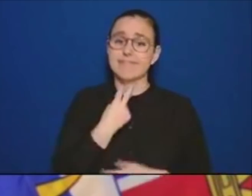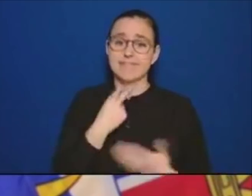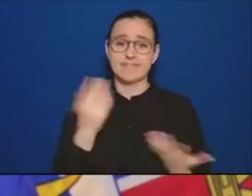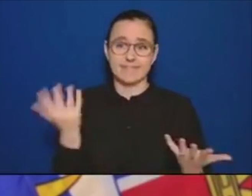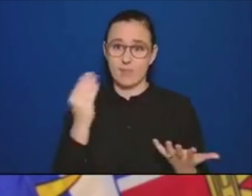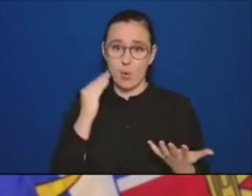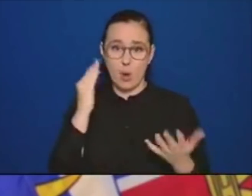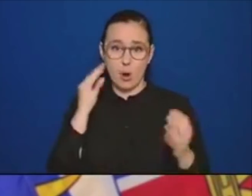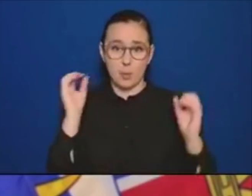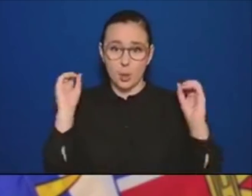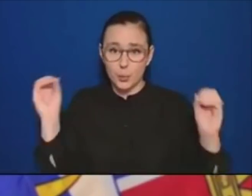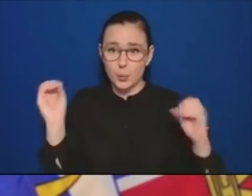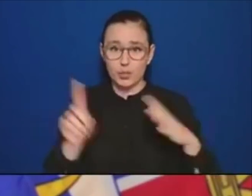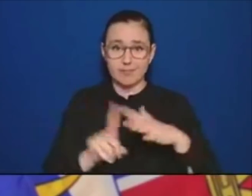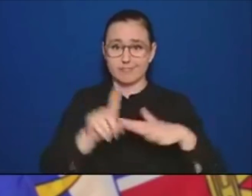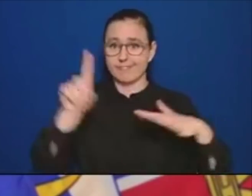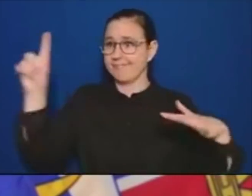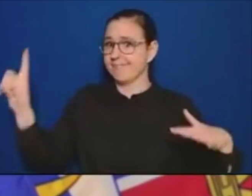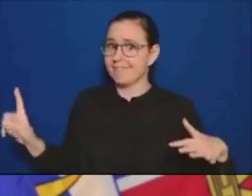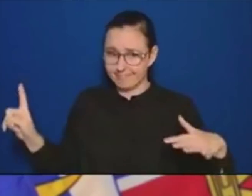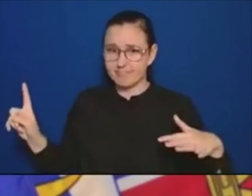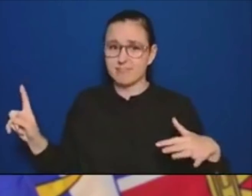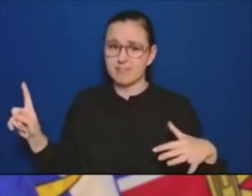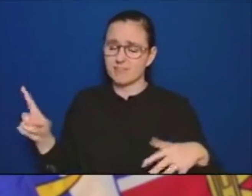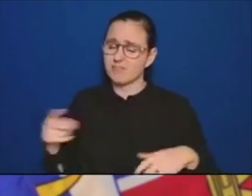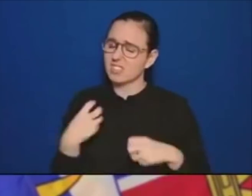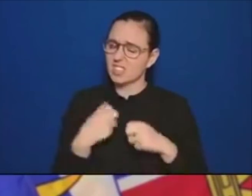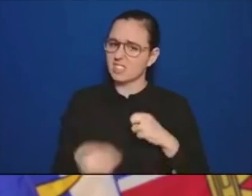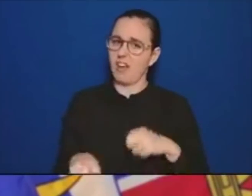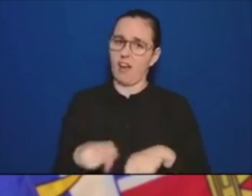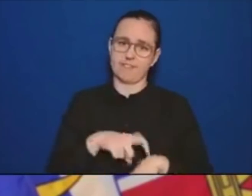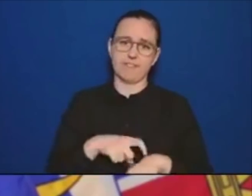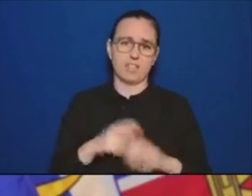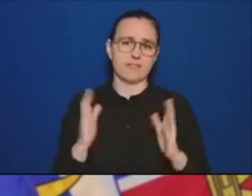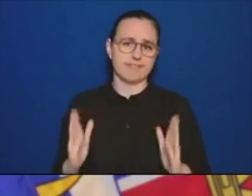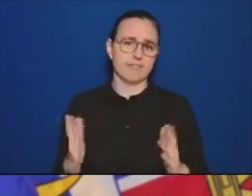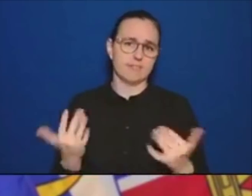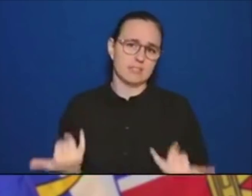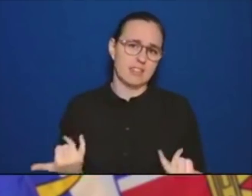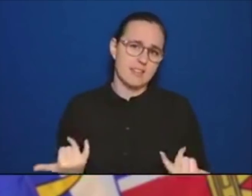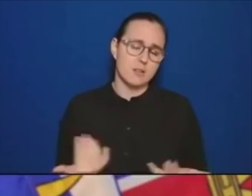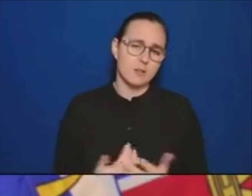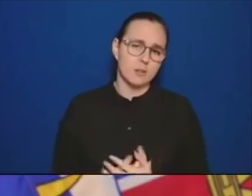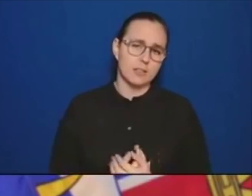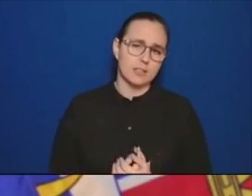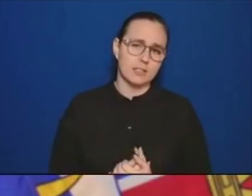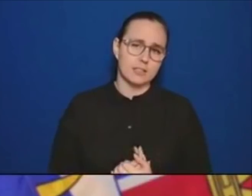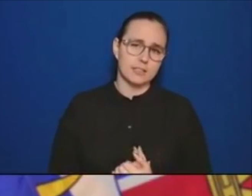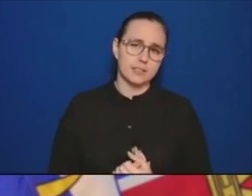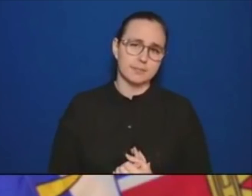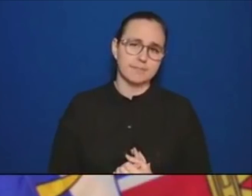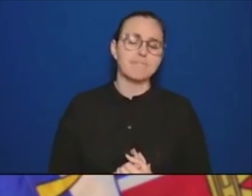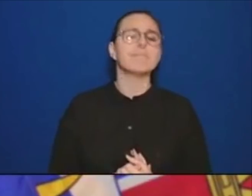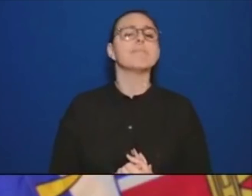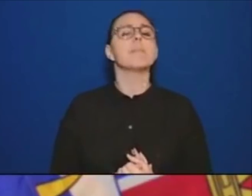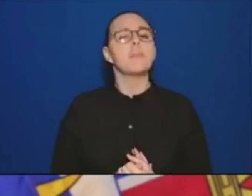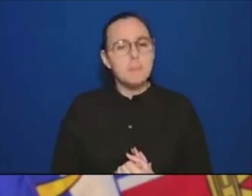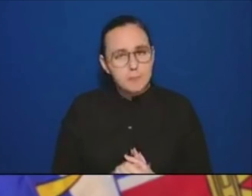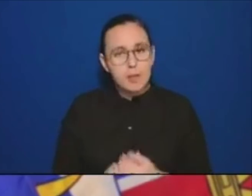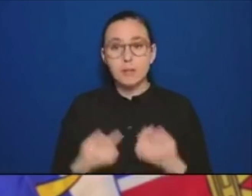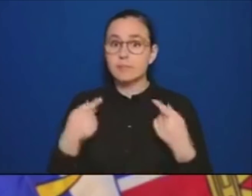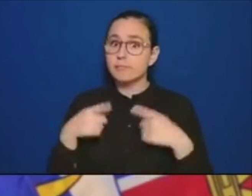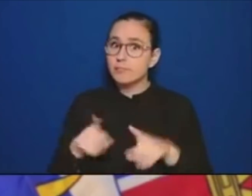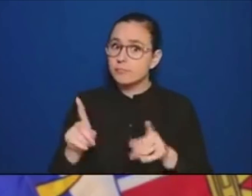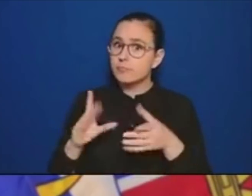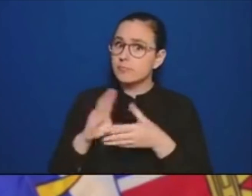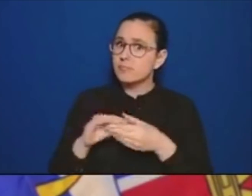it's very tough times. But there's, within those very difficult stories, there's also some pretty amazing stories that are